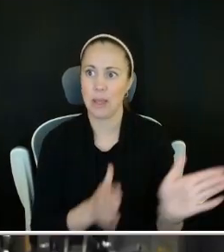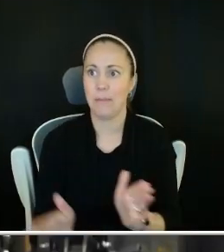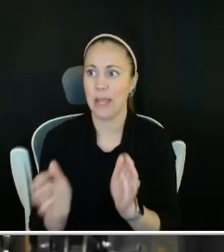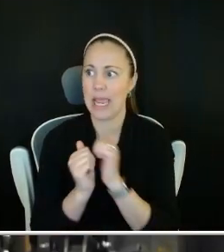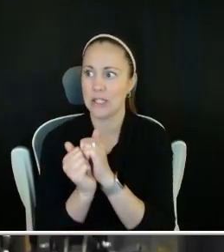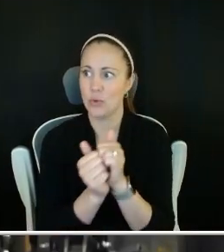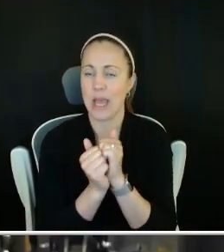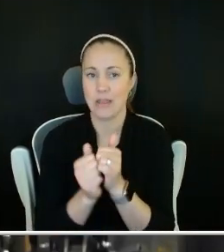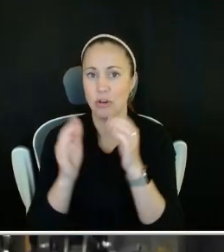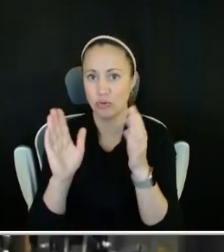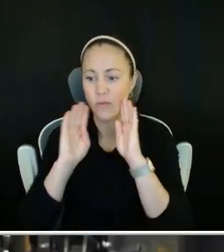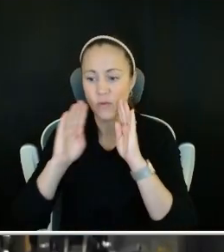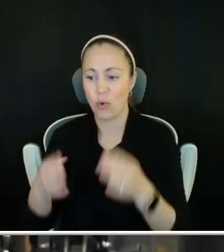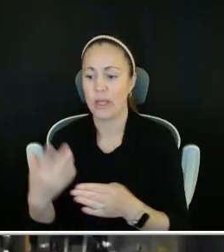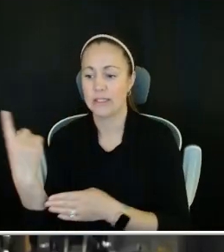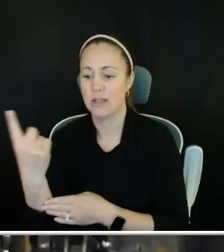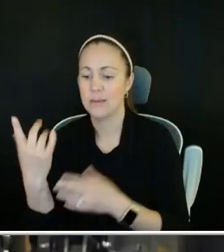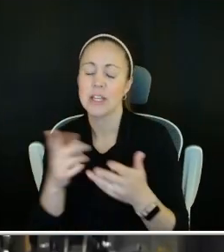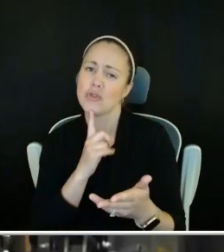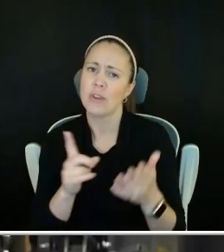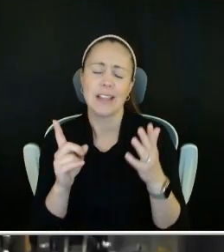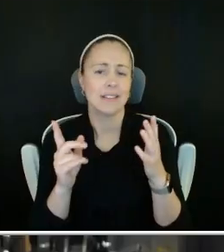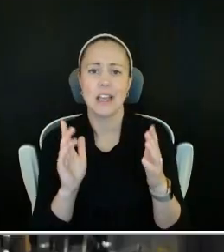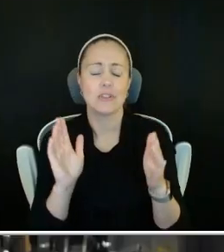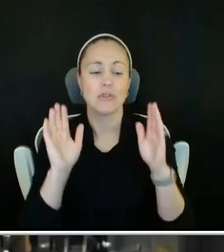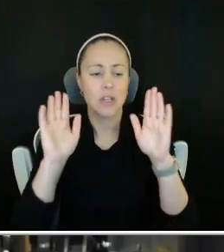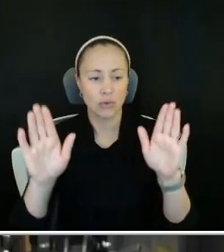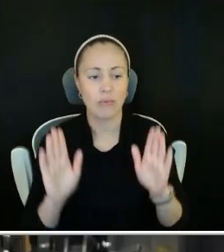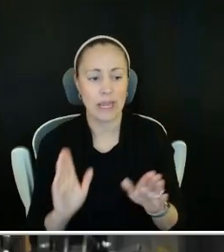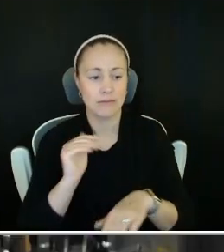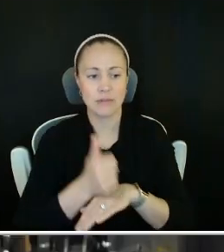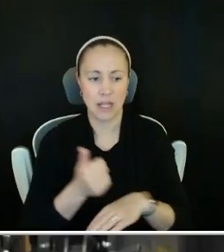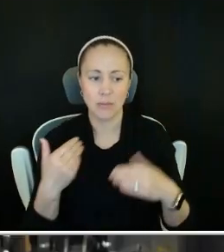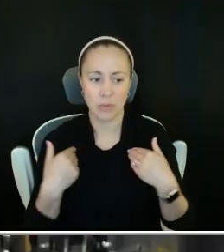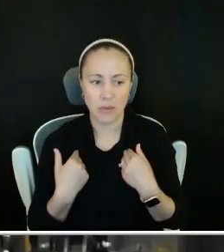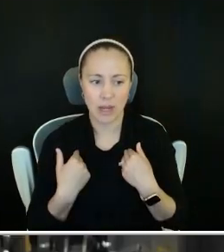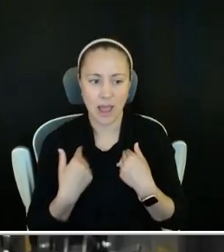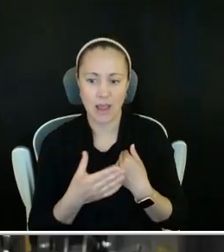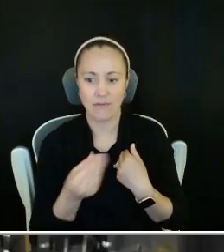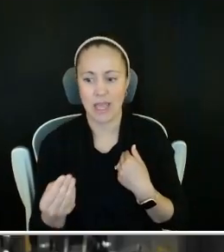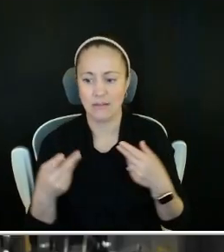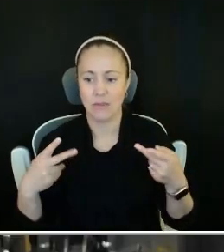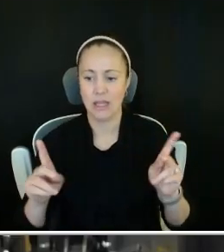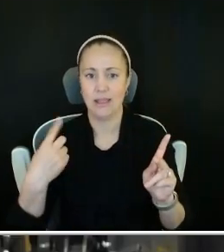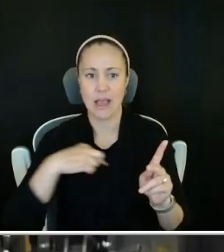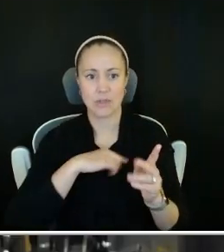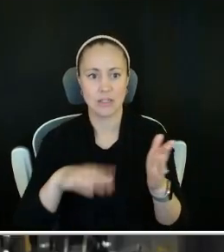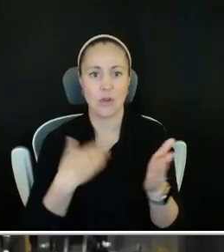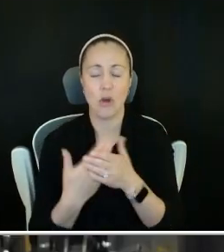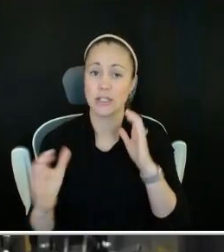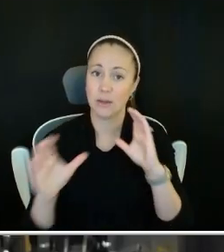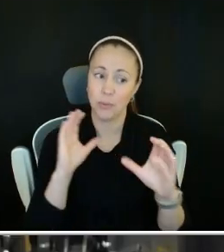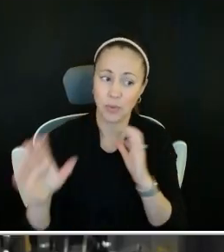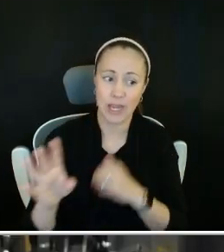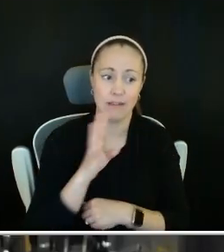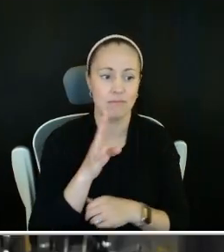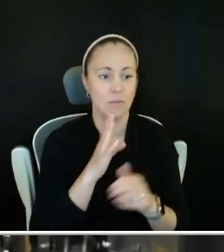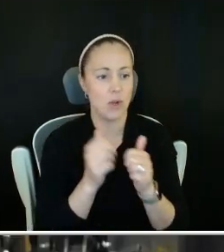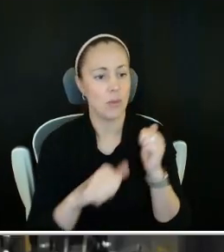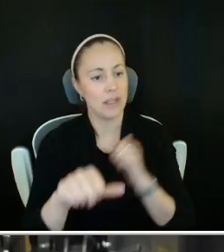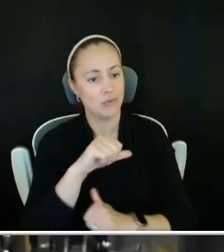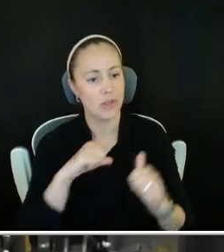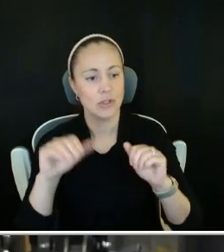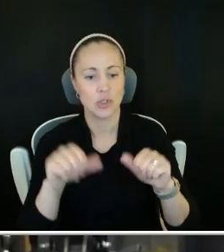plan? So it's just a really great setup we have that just allows us all to communicate and talk, so that way we can do what's best for the